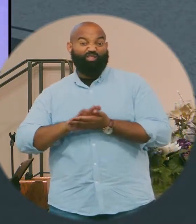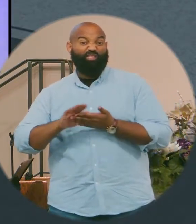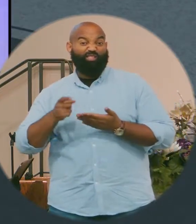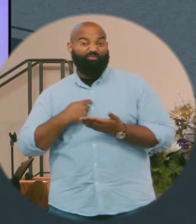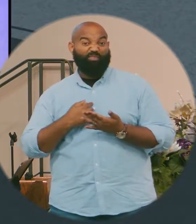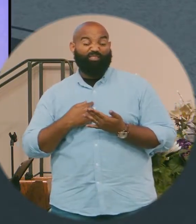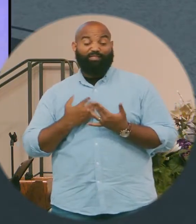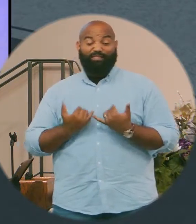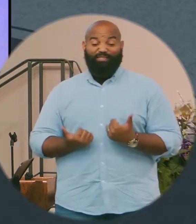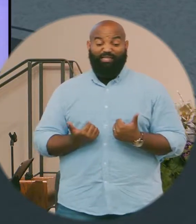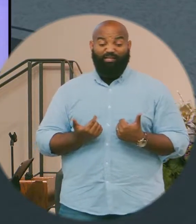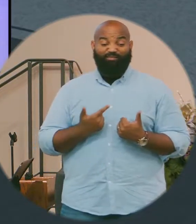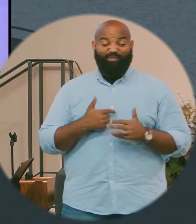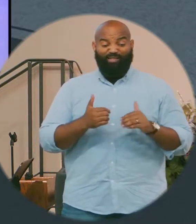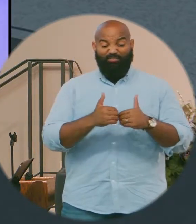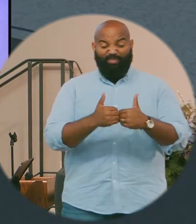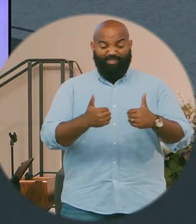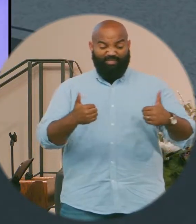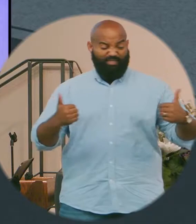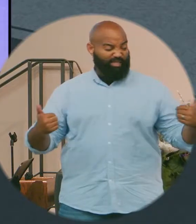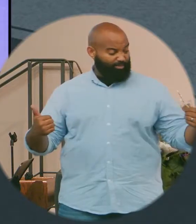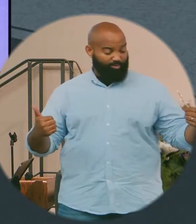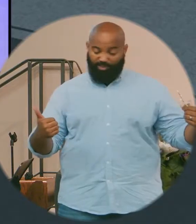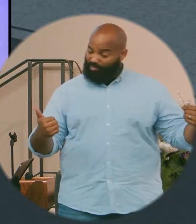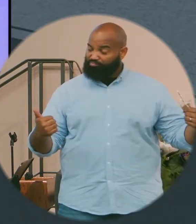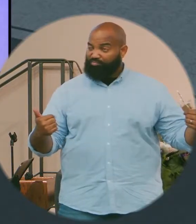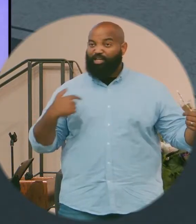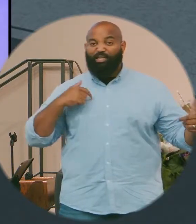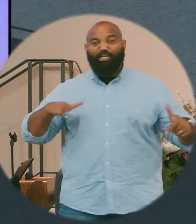myself apart to do the work that you've called me to do.